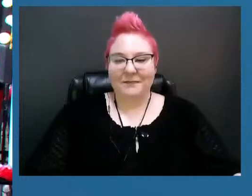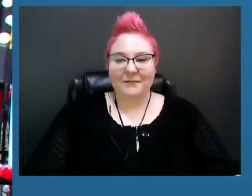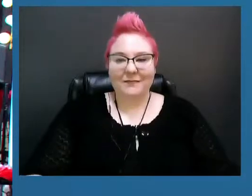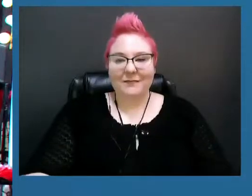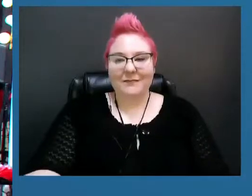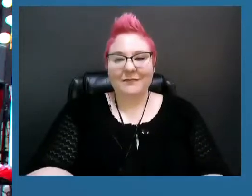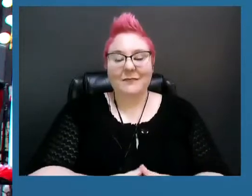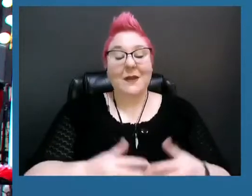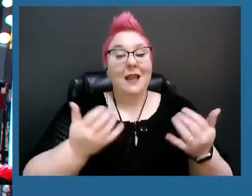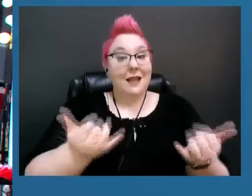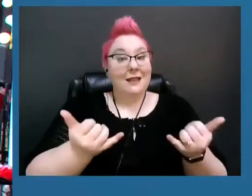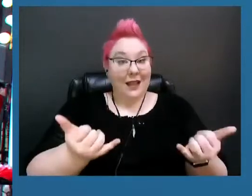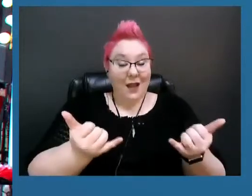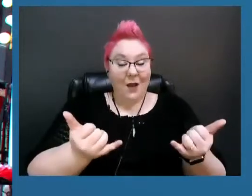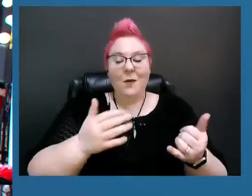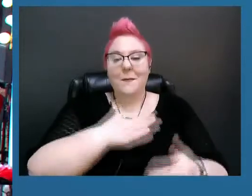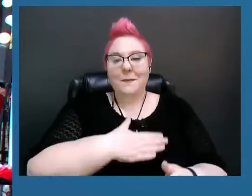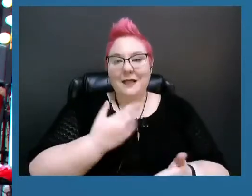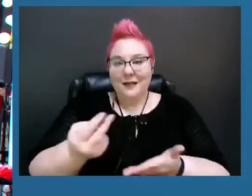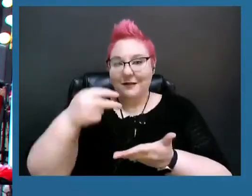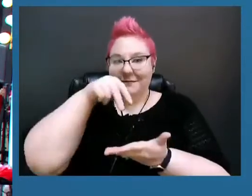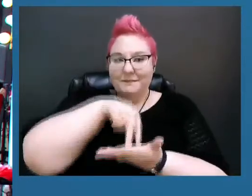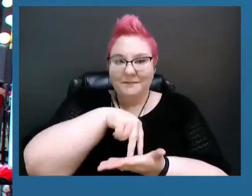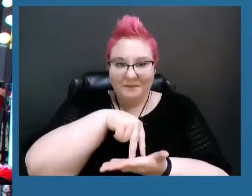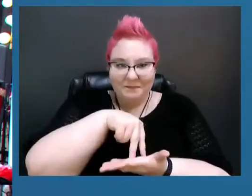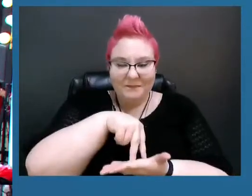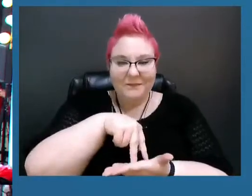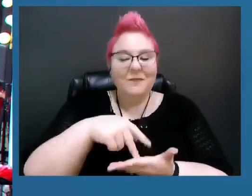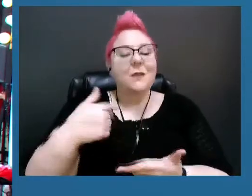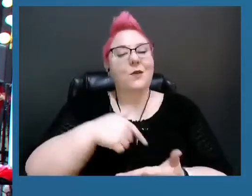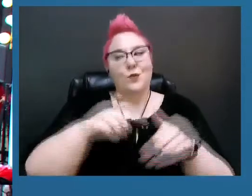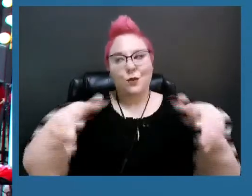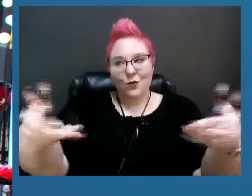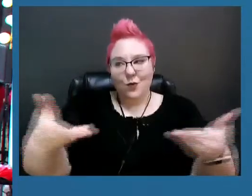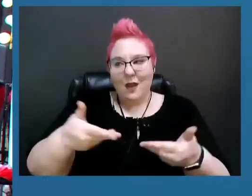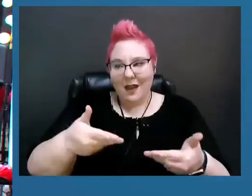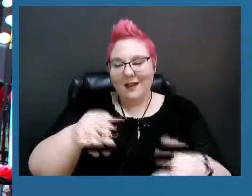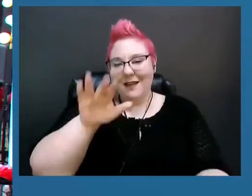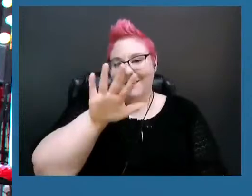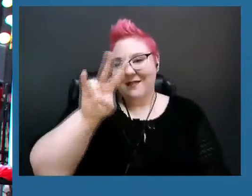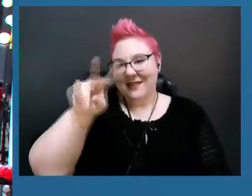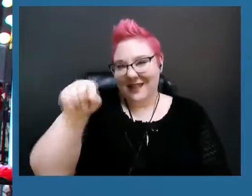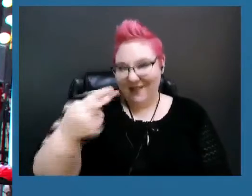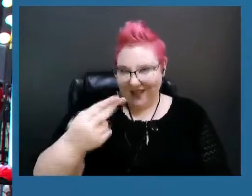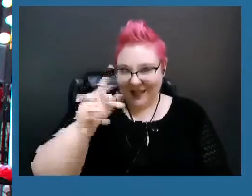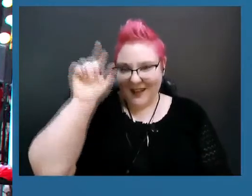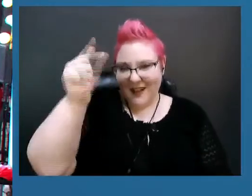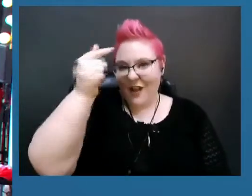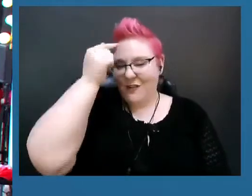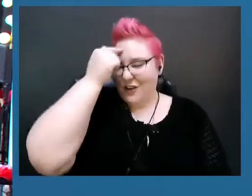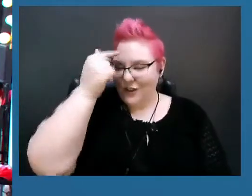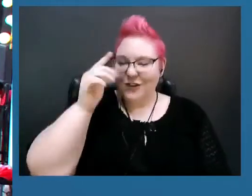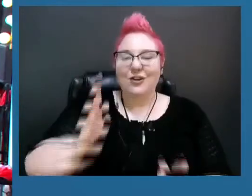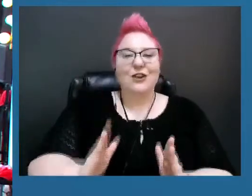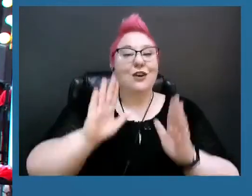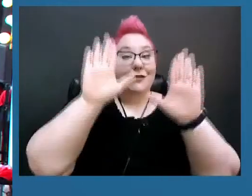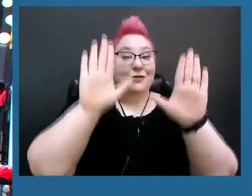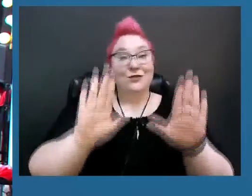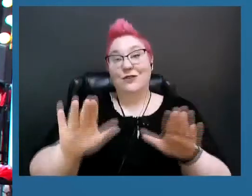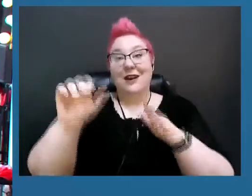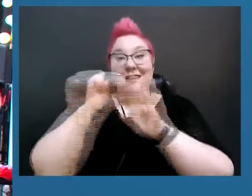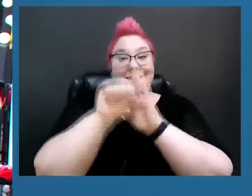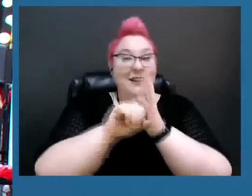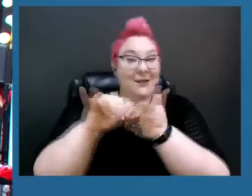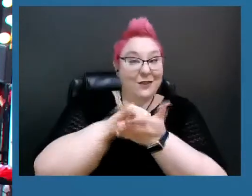And now, please rise as we welcome the 57th governor of the great state of New York,